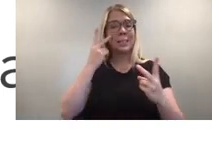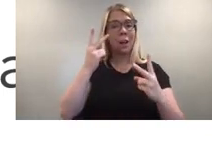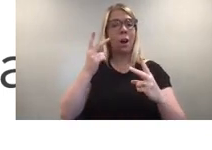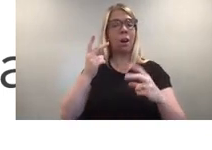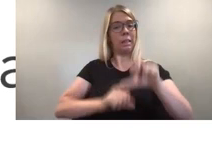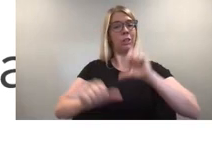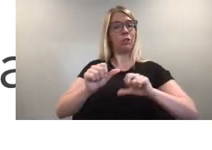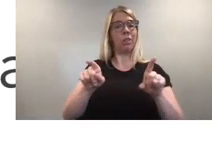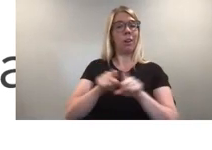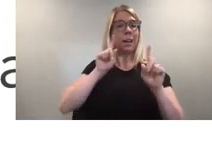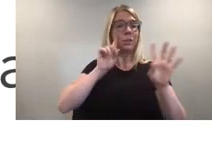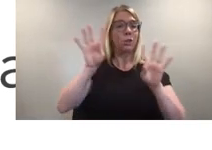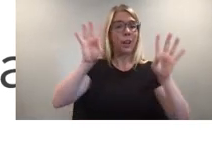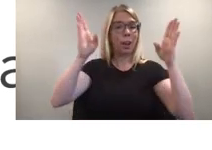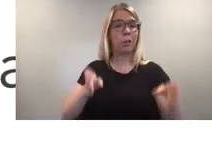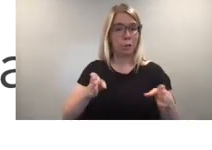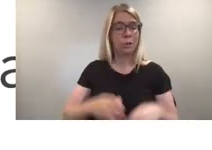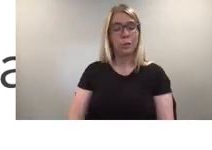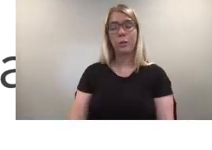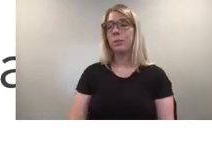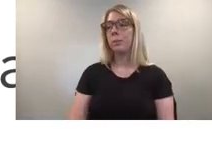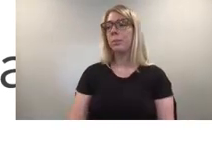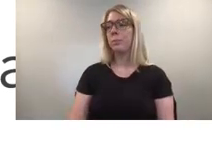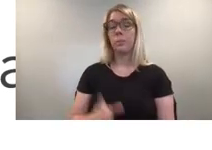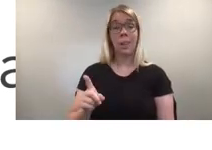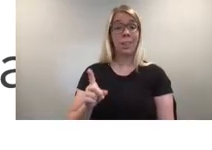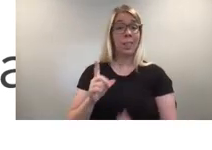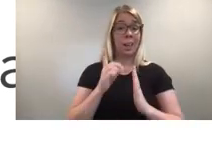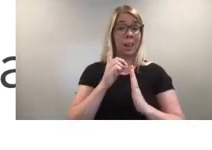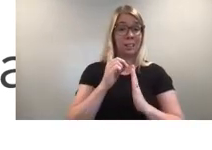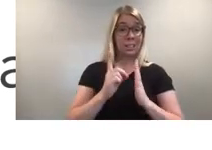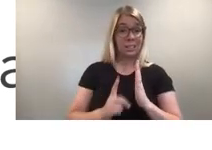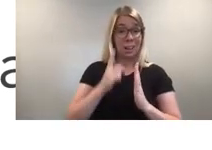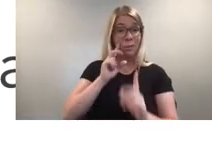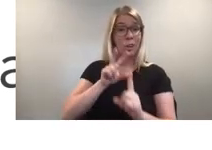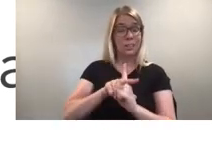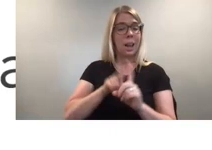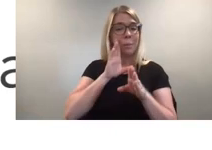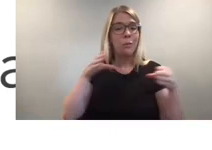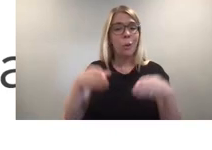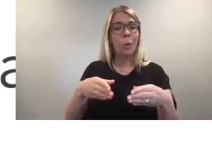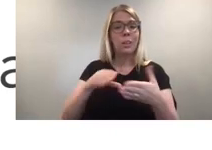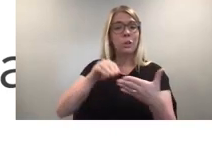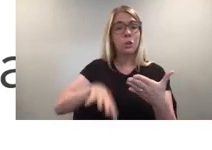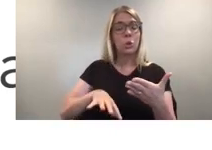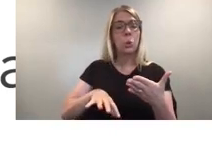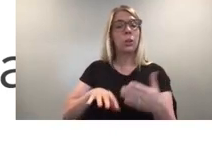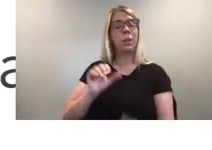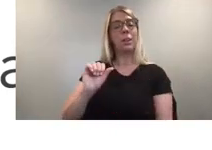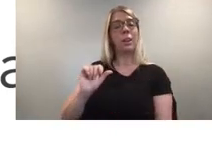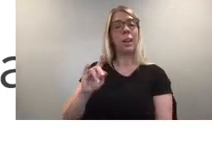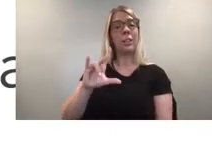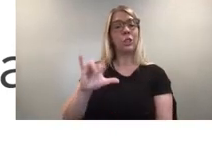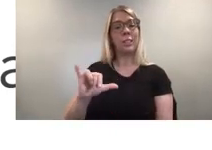creators. So this assignment design, it centers student agency and choice while also creating active participants in